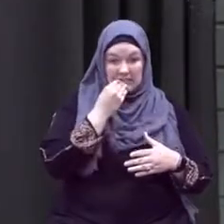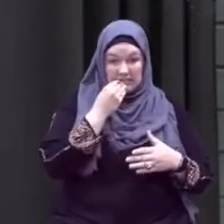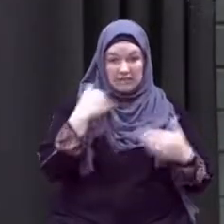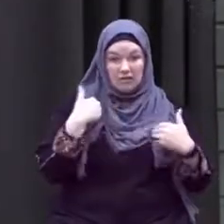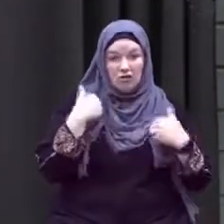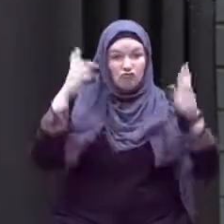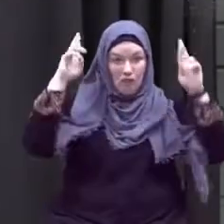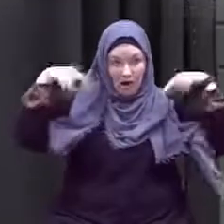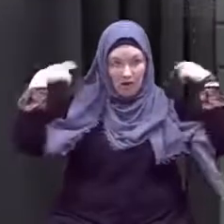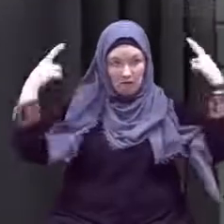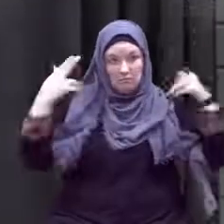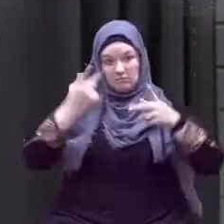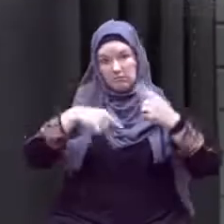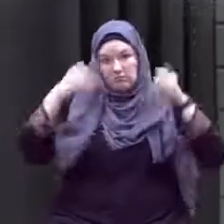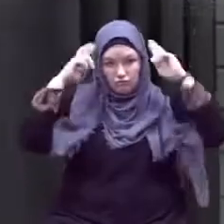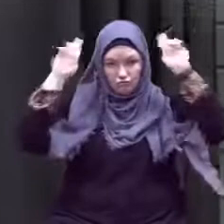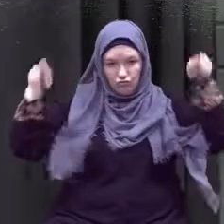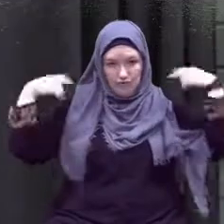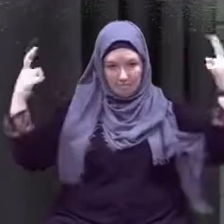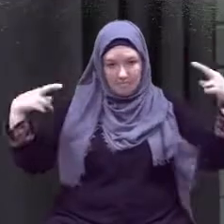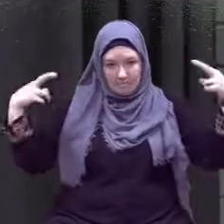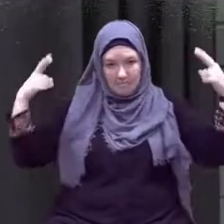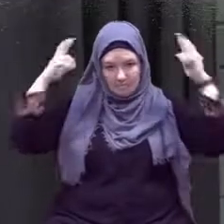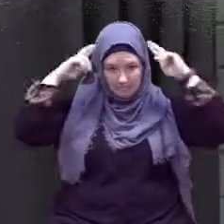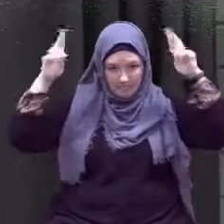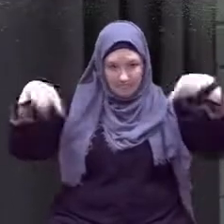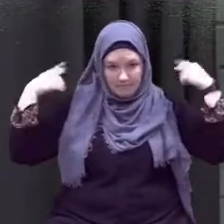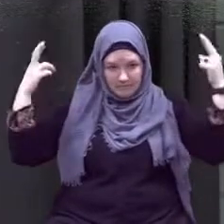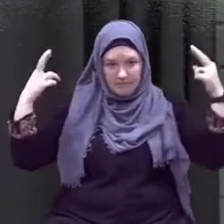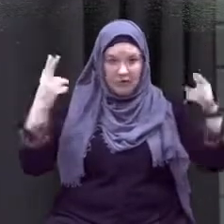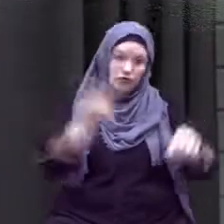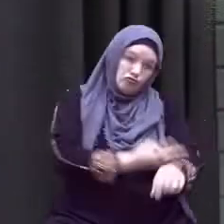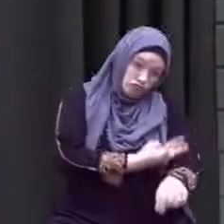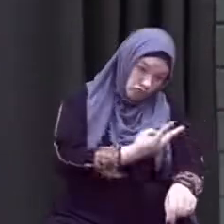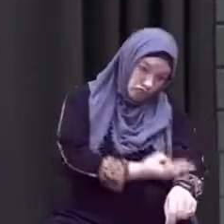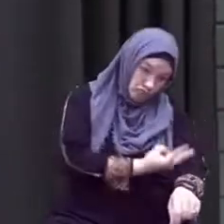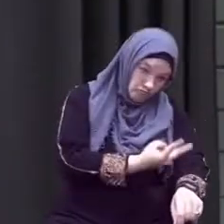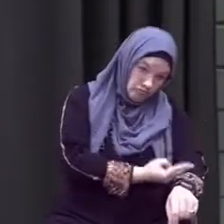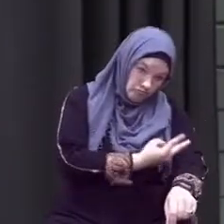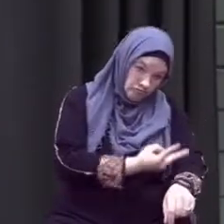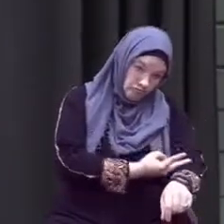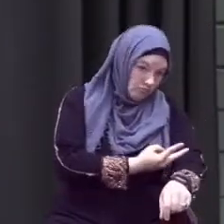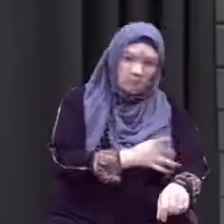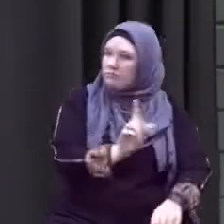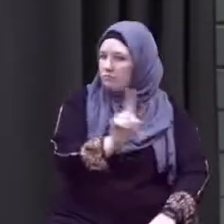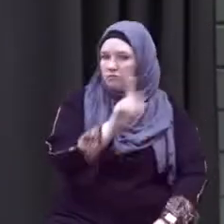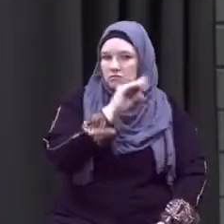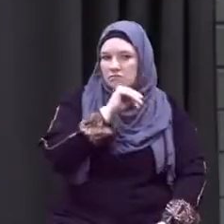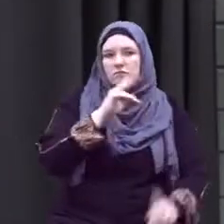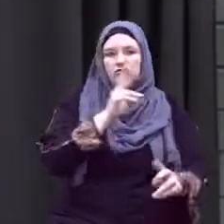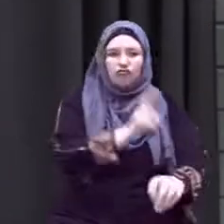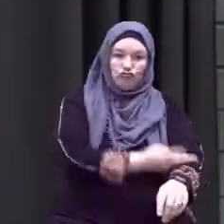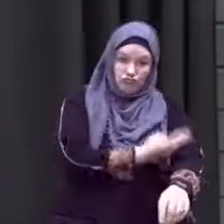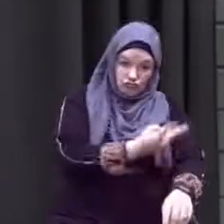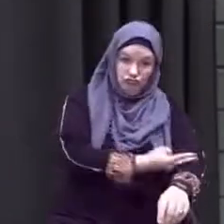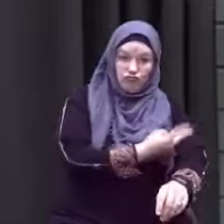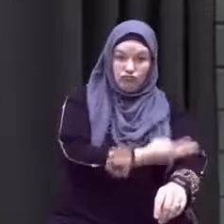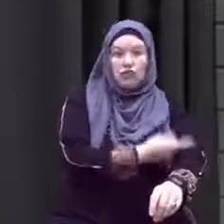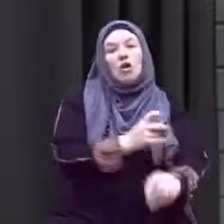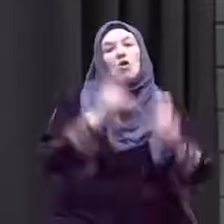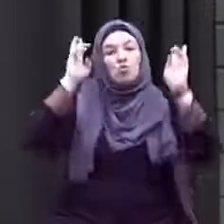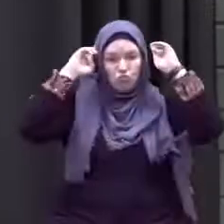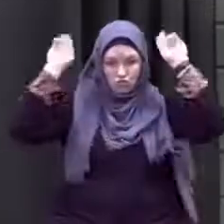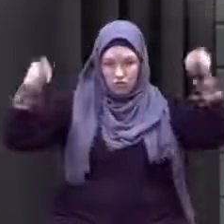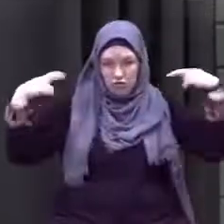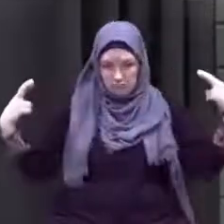here, distributed here, and if you could afford it, they are not going to give you